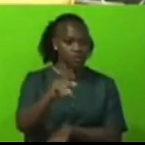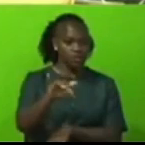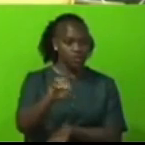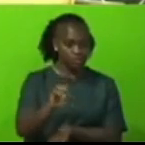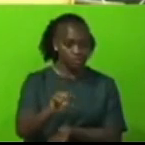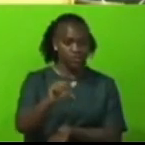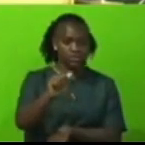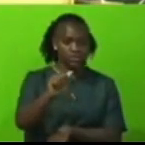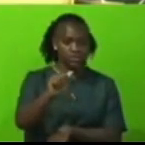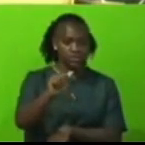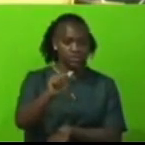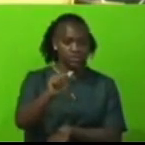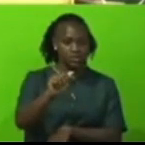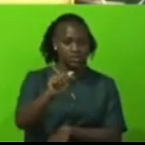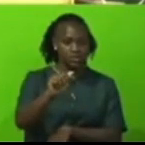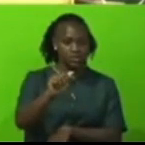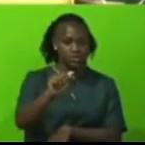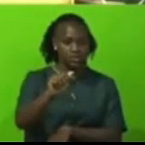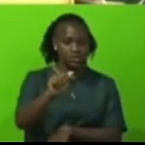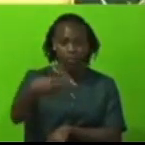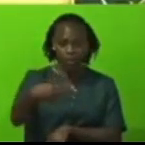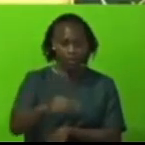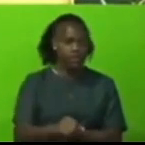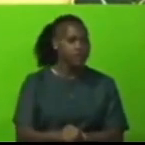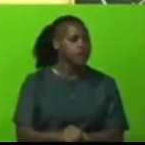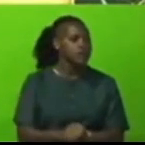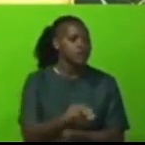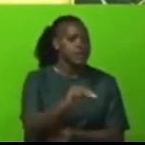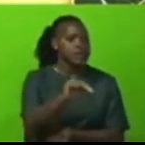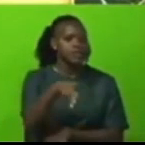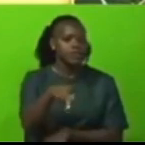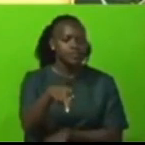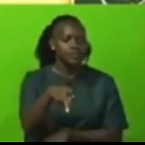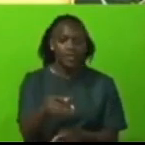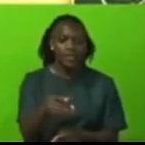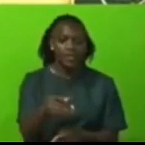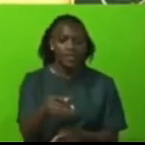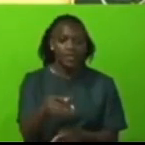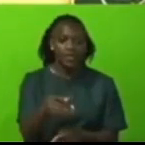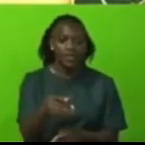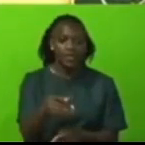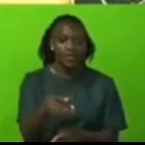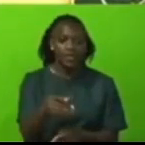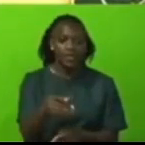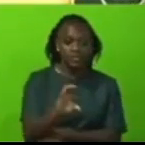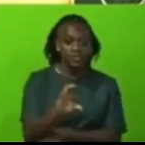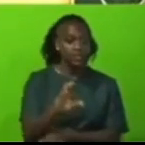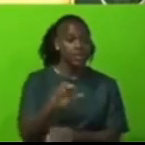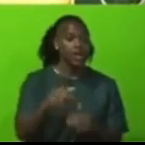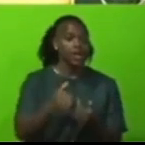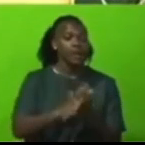for a Memphis Central in the western region has filed with the Electoral commission to contest as an independent